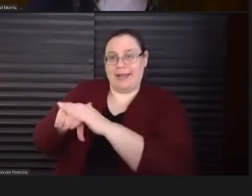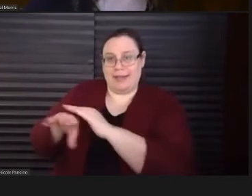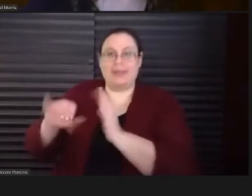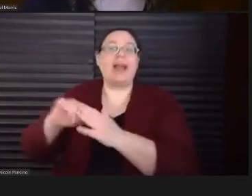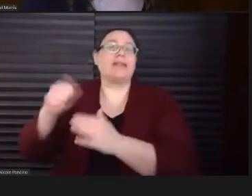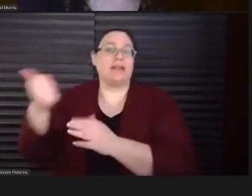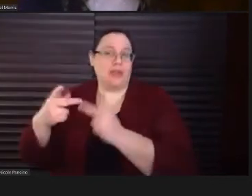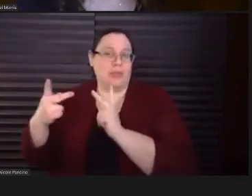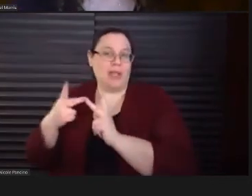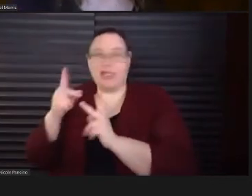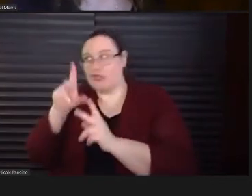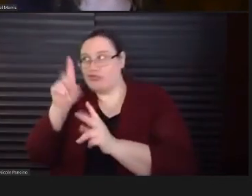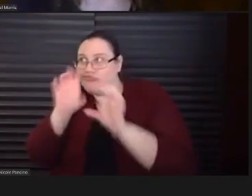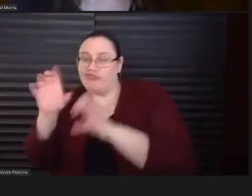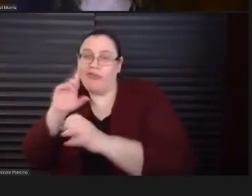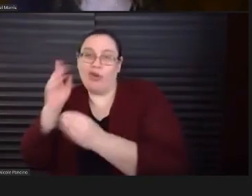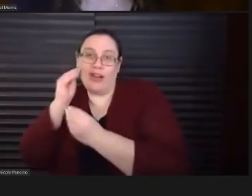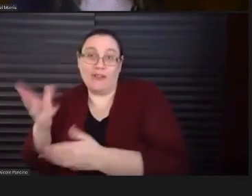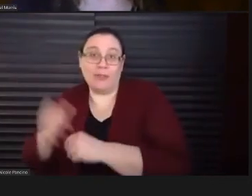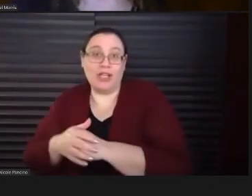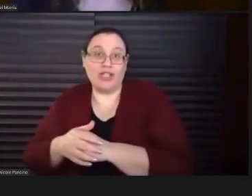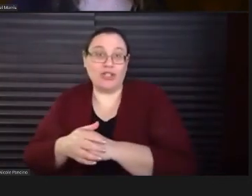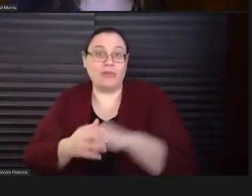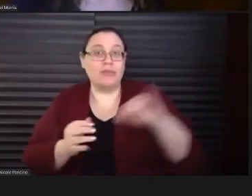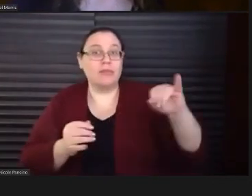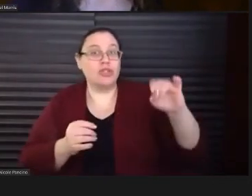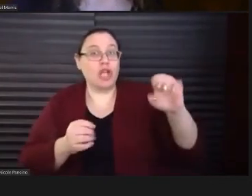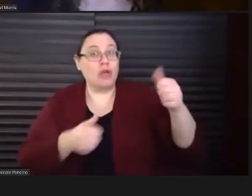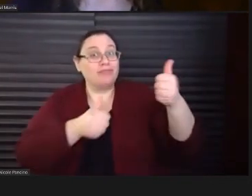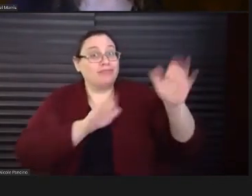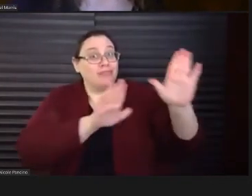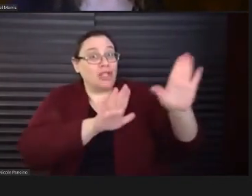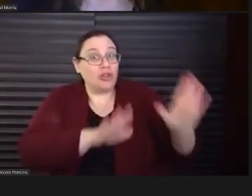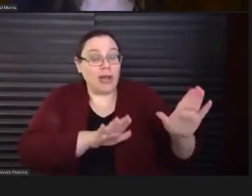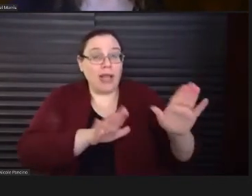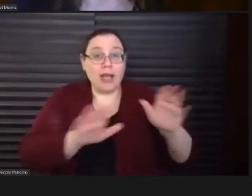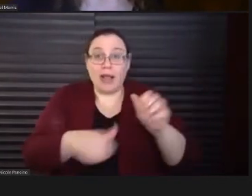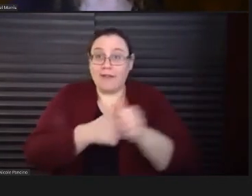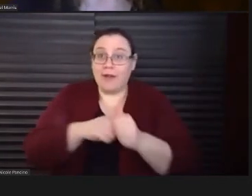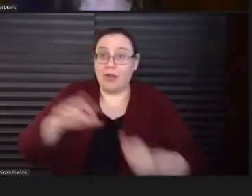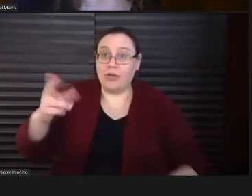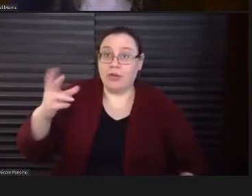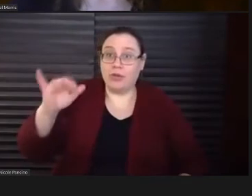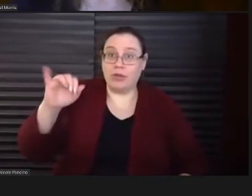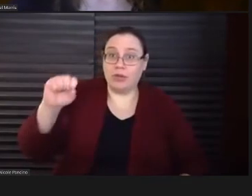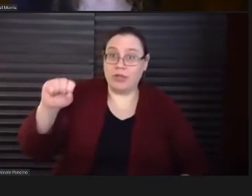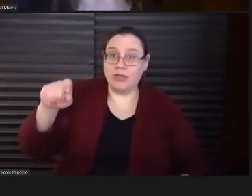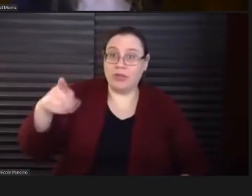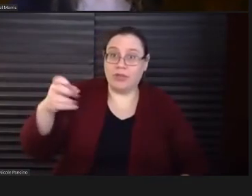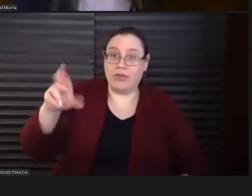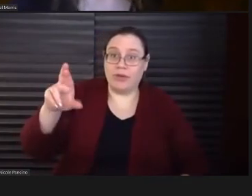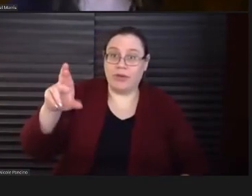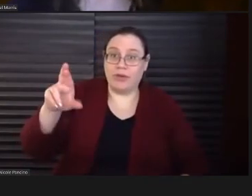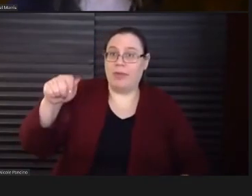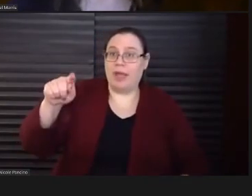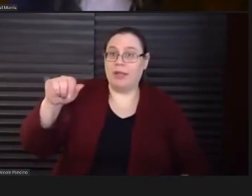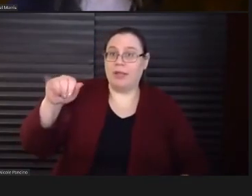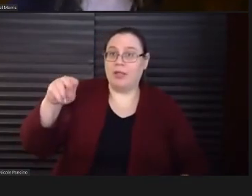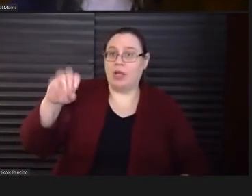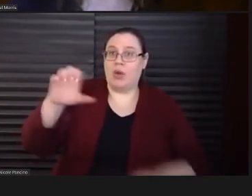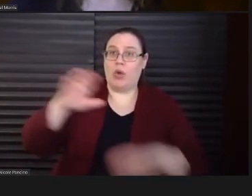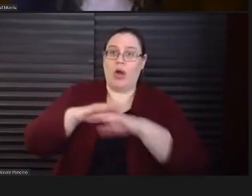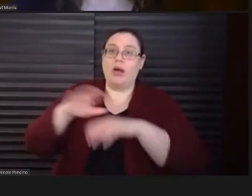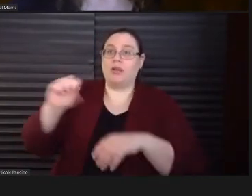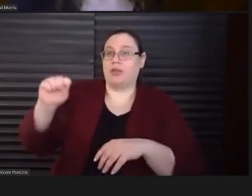for information. Great. And follow Christopher Patnoe on social media. You'll see lots of